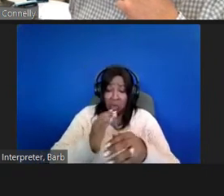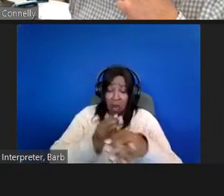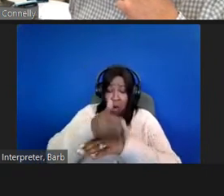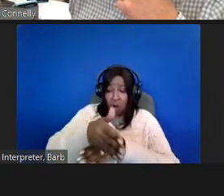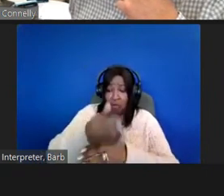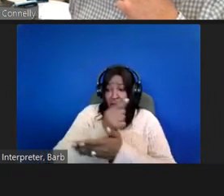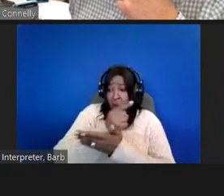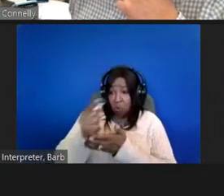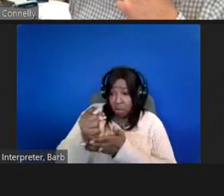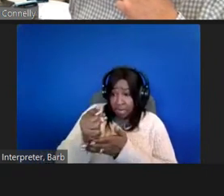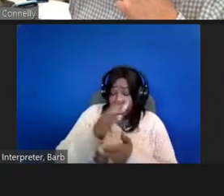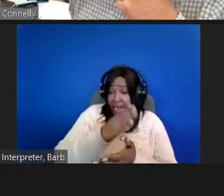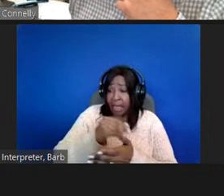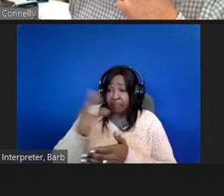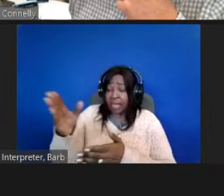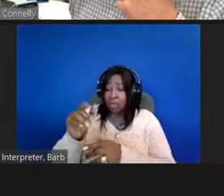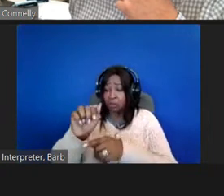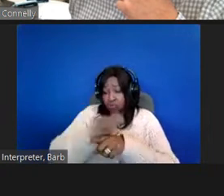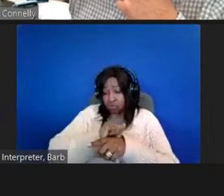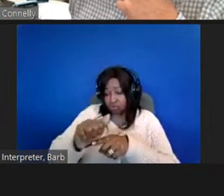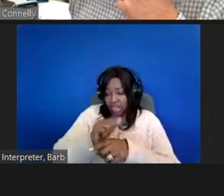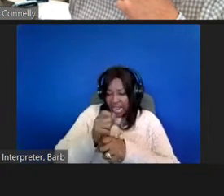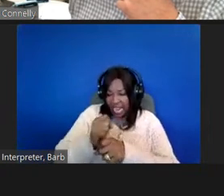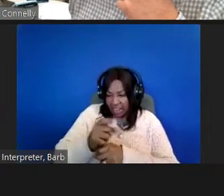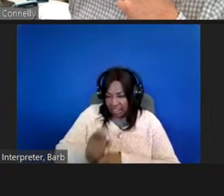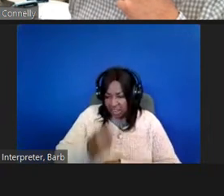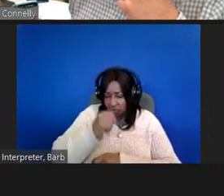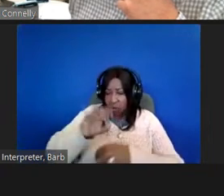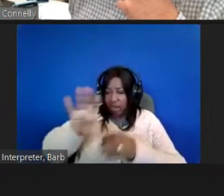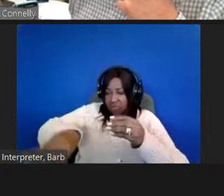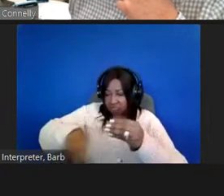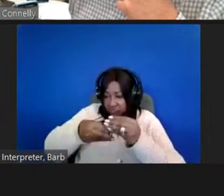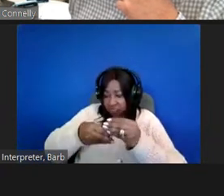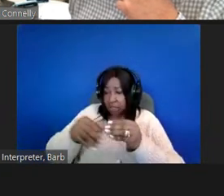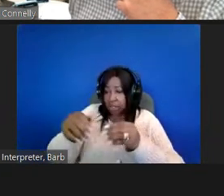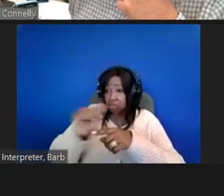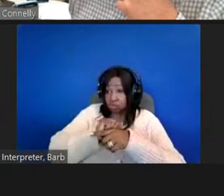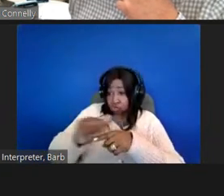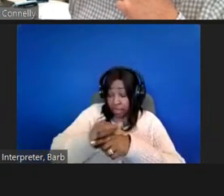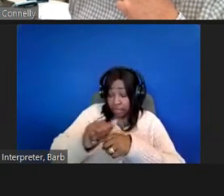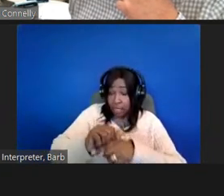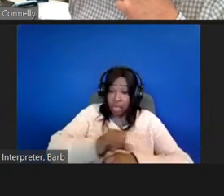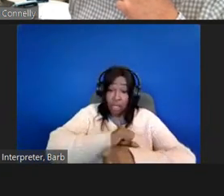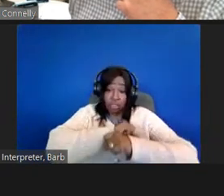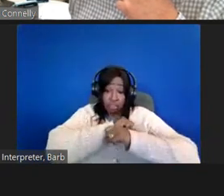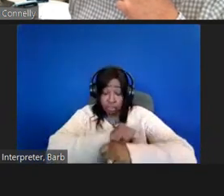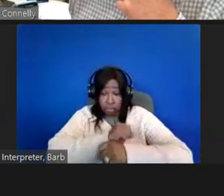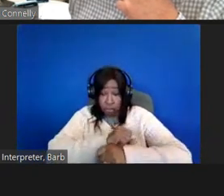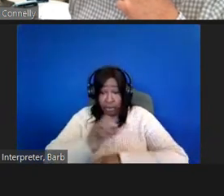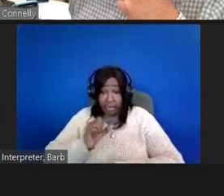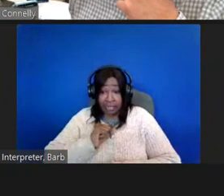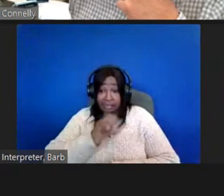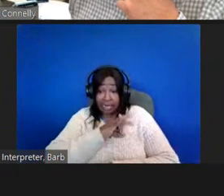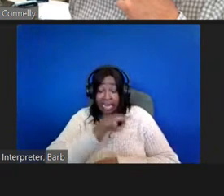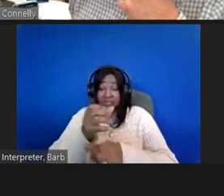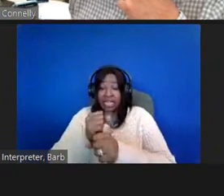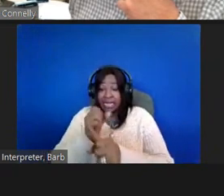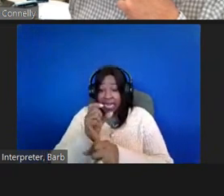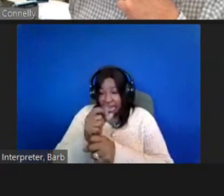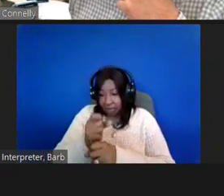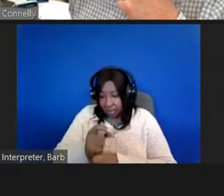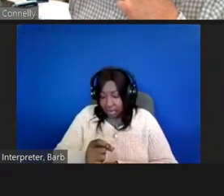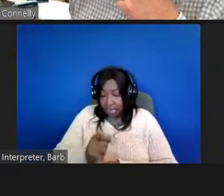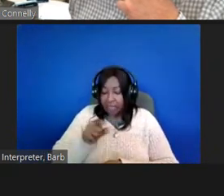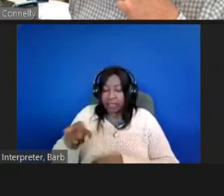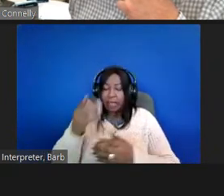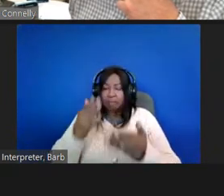in every year for extra training. The security personnel get it every year. They make it part of their